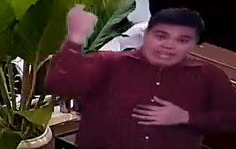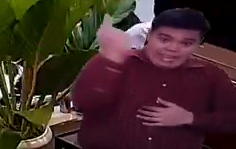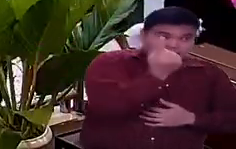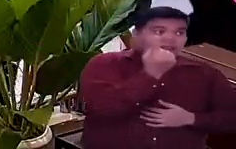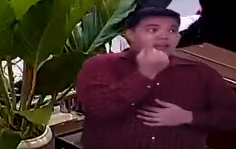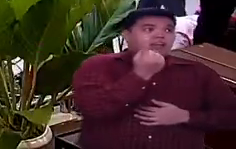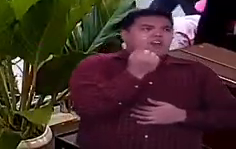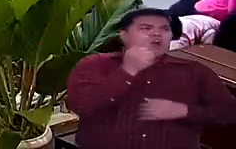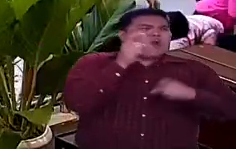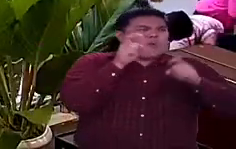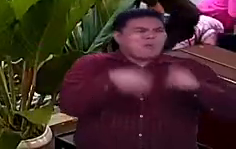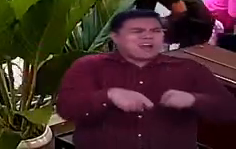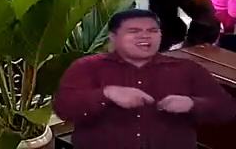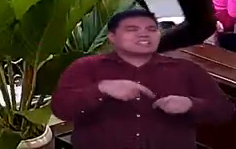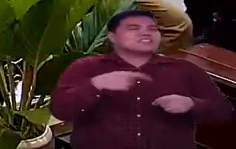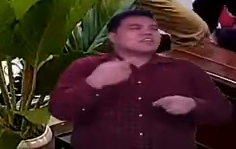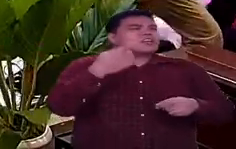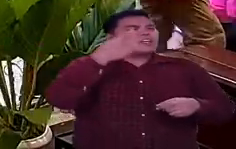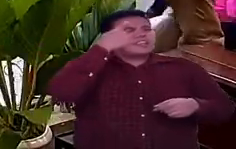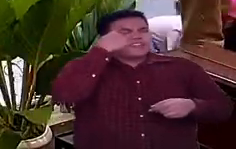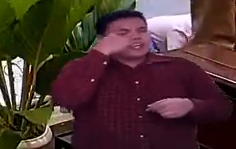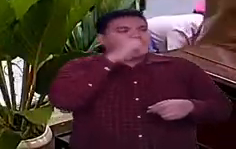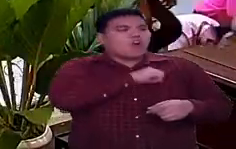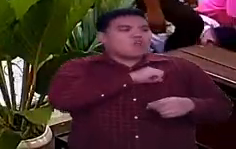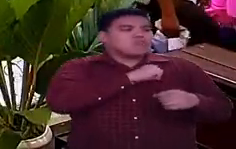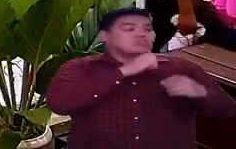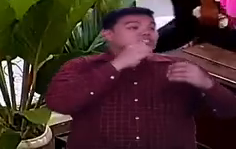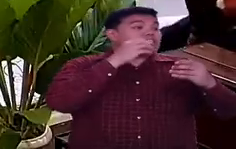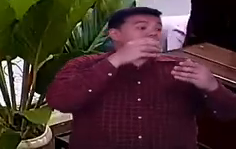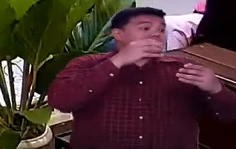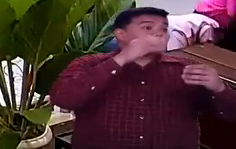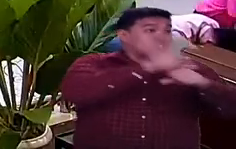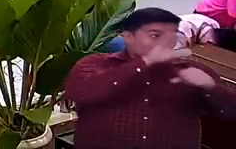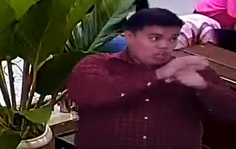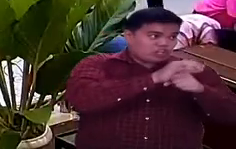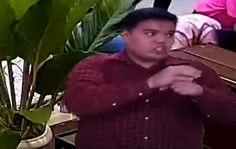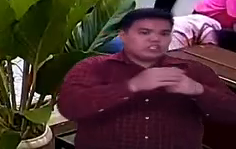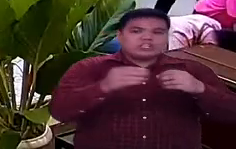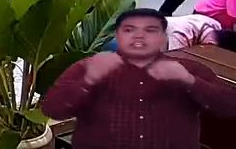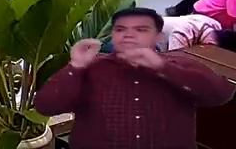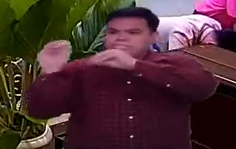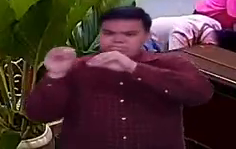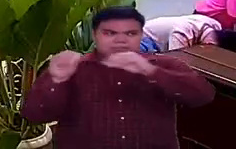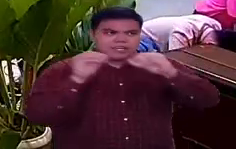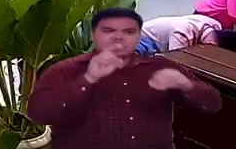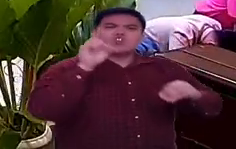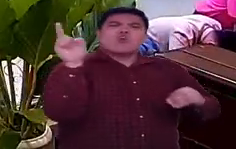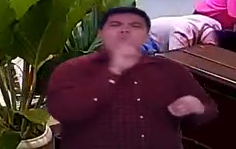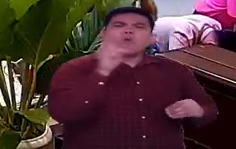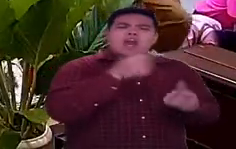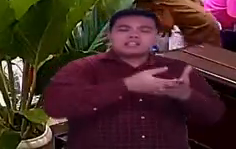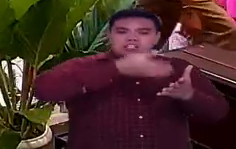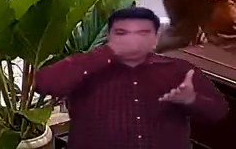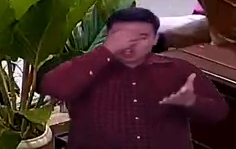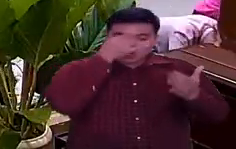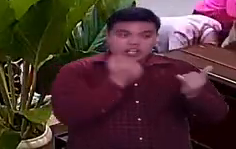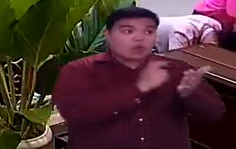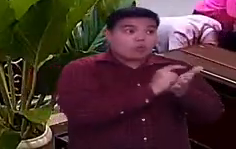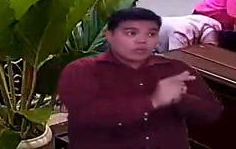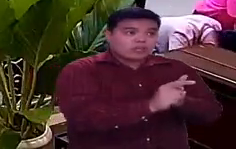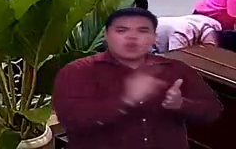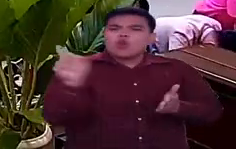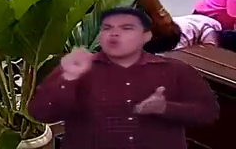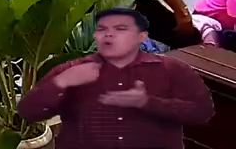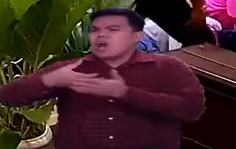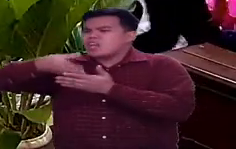we need to go back to our churches, teach what we have learned this week, teach what we have already learned, teach